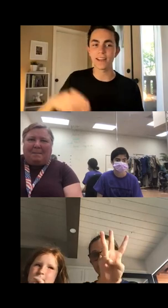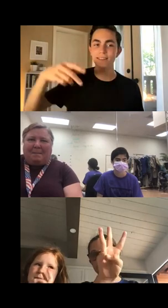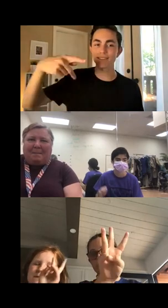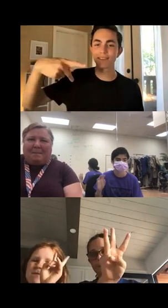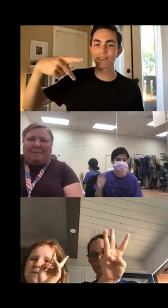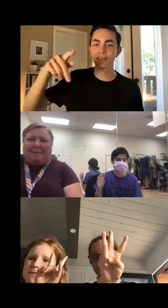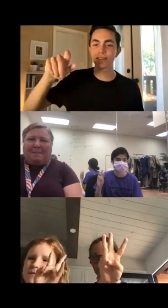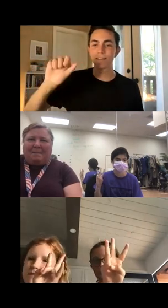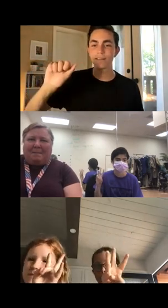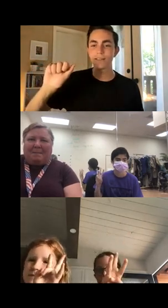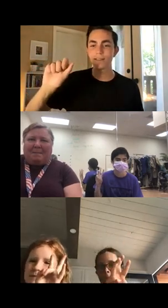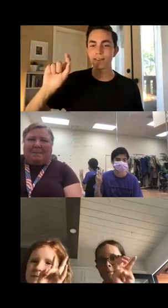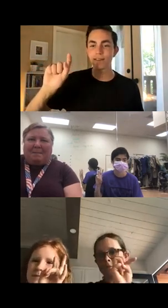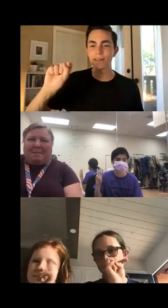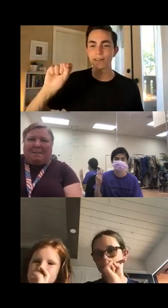It's fast.